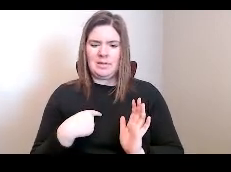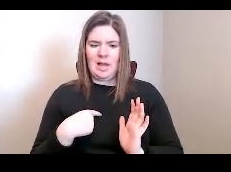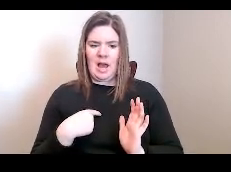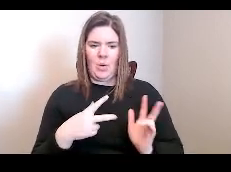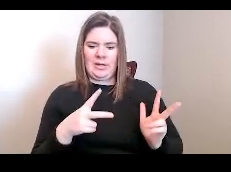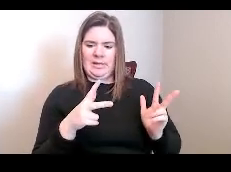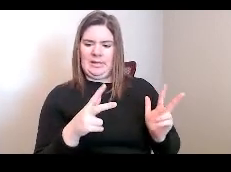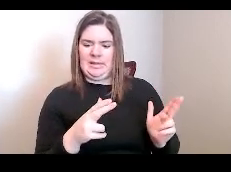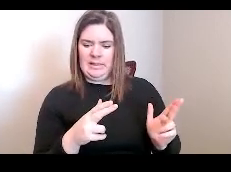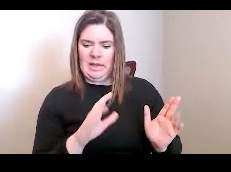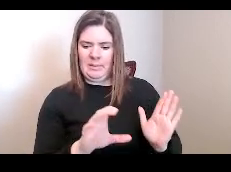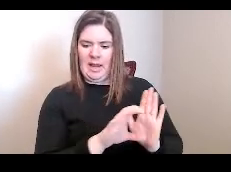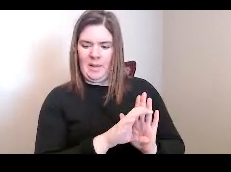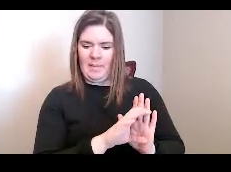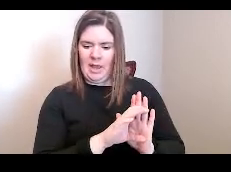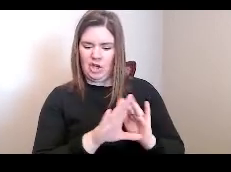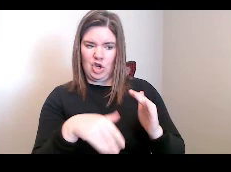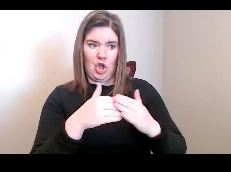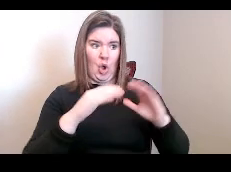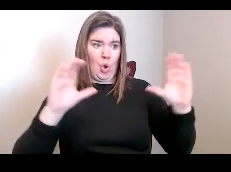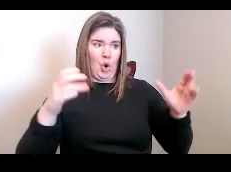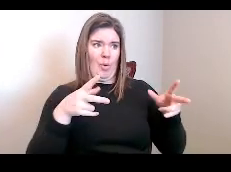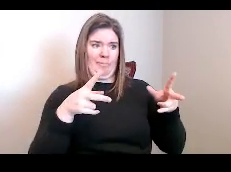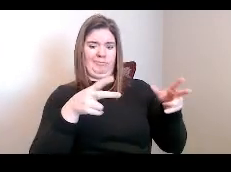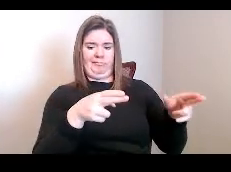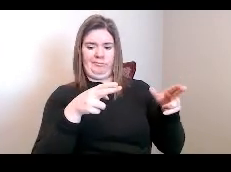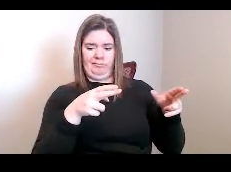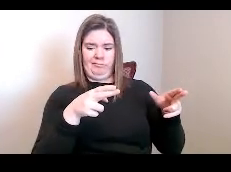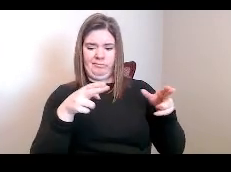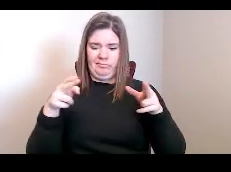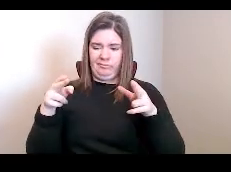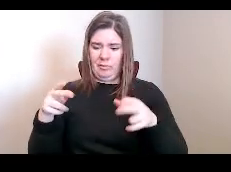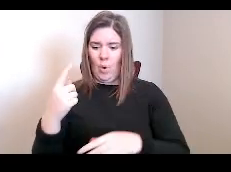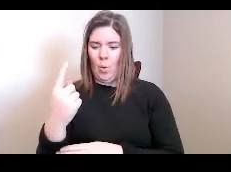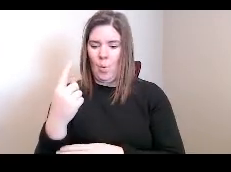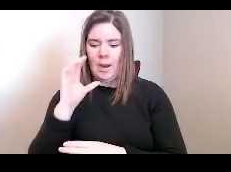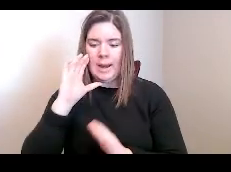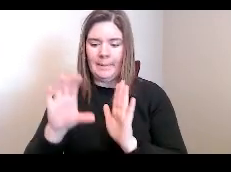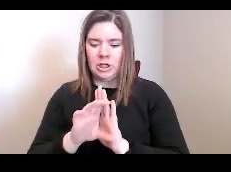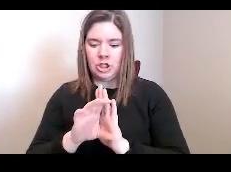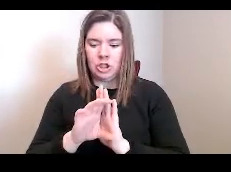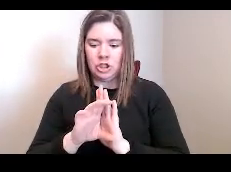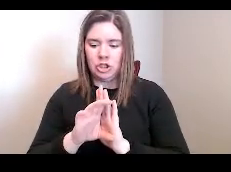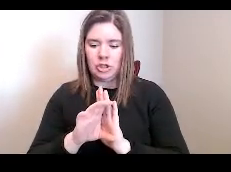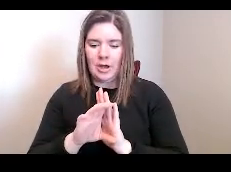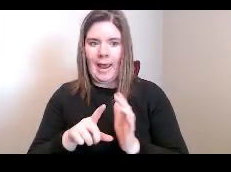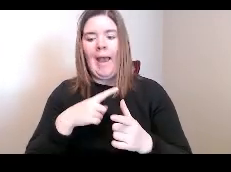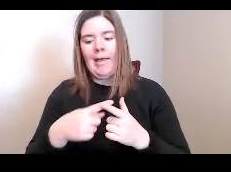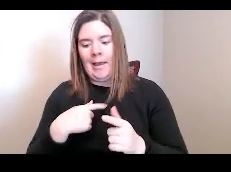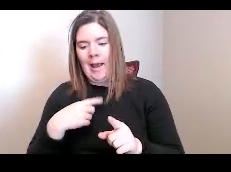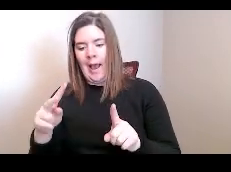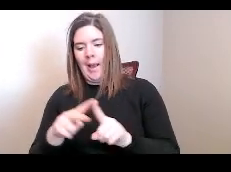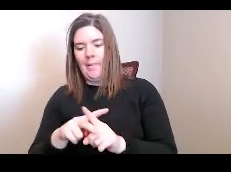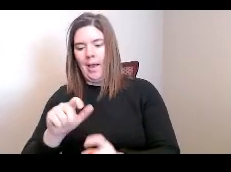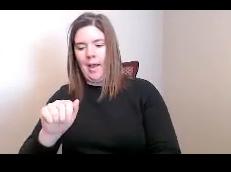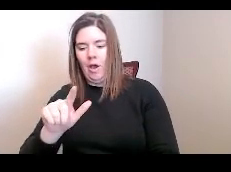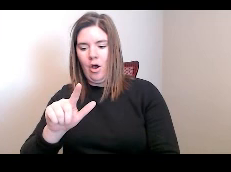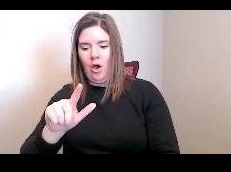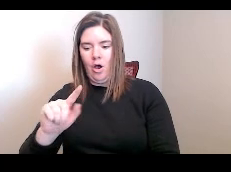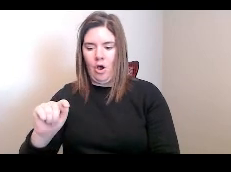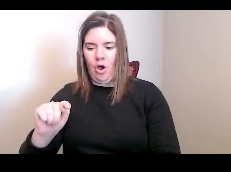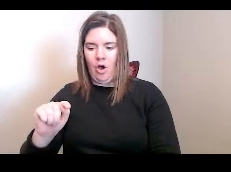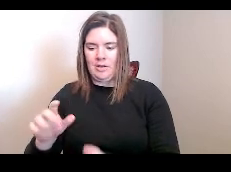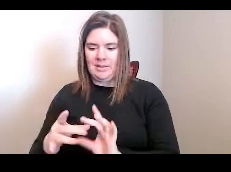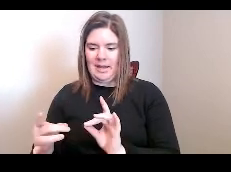whole group of objects and treat them as one image, to which I apply alt text. It seems to be